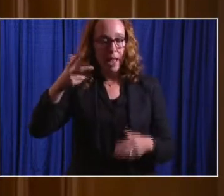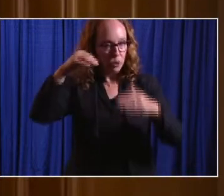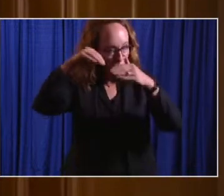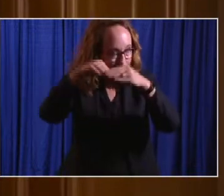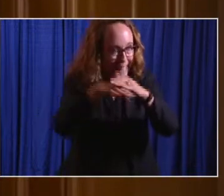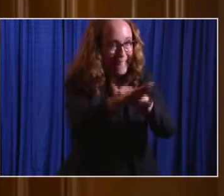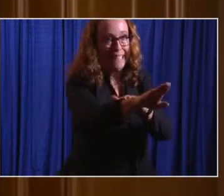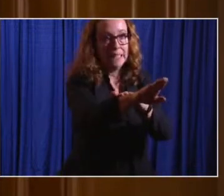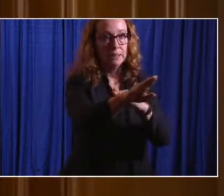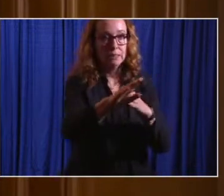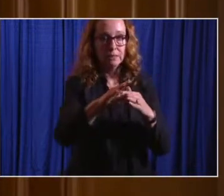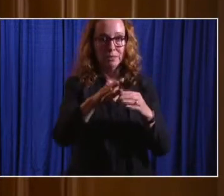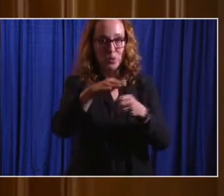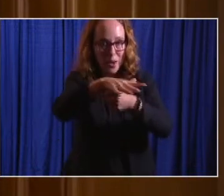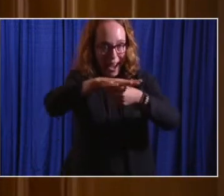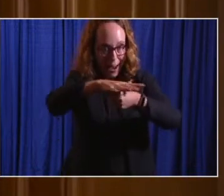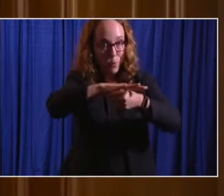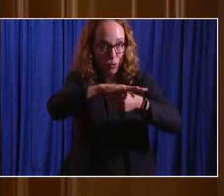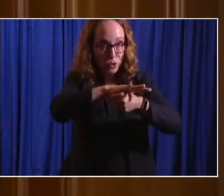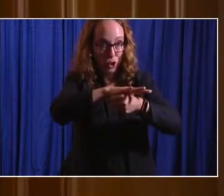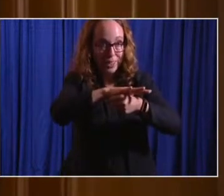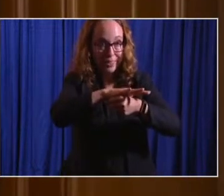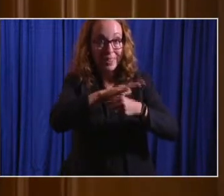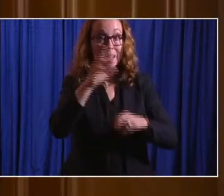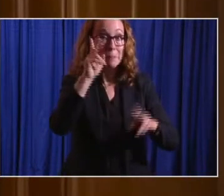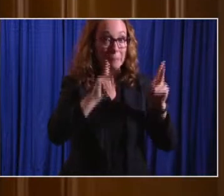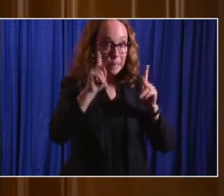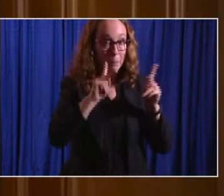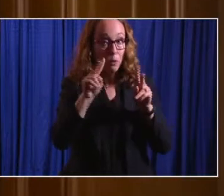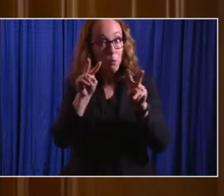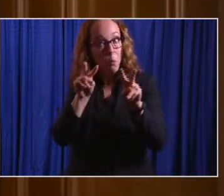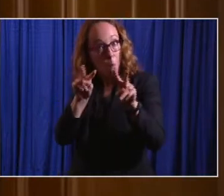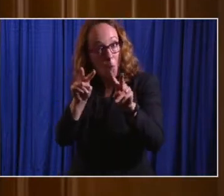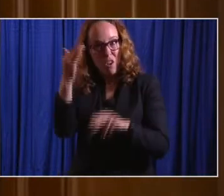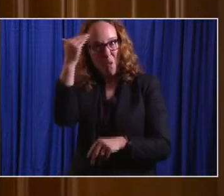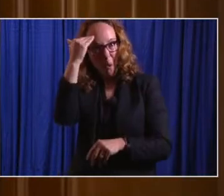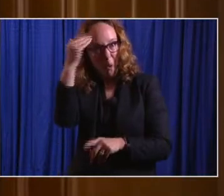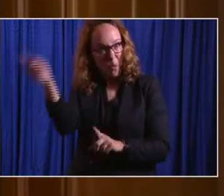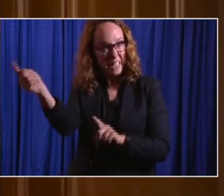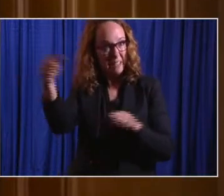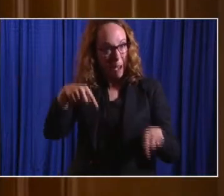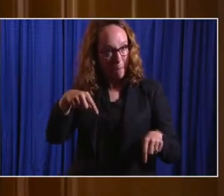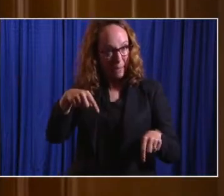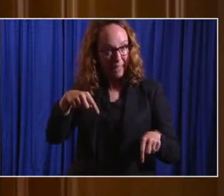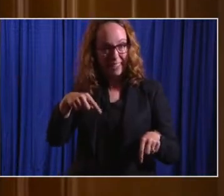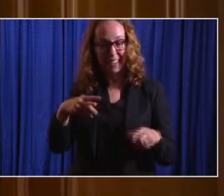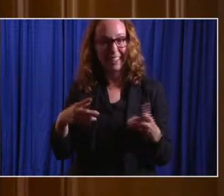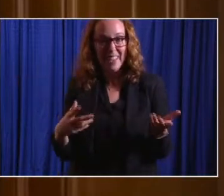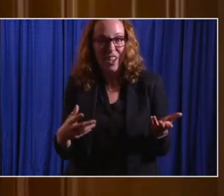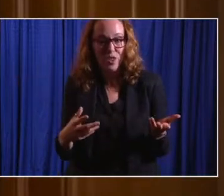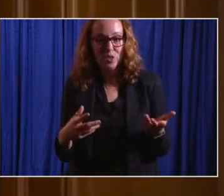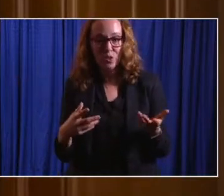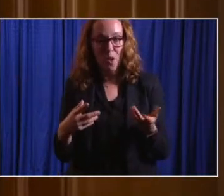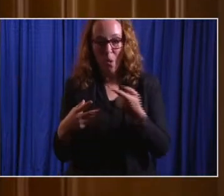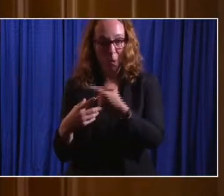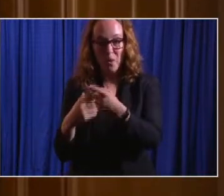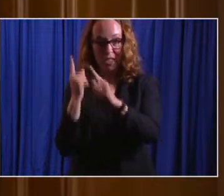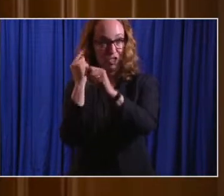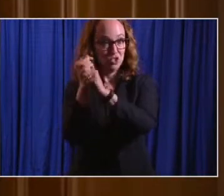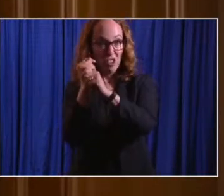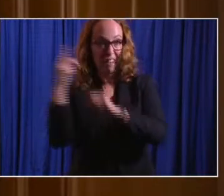neighborhood. Announce that you're coming so people can be prepared, but going into a neighborhood and setting up shop right there and not